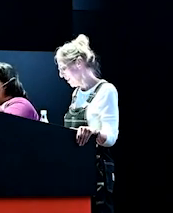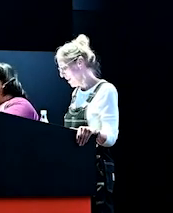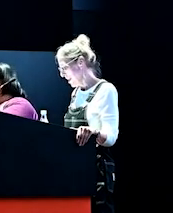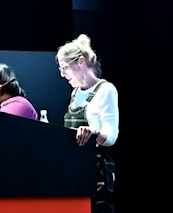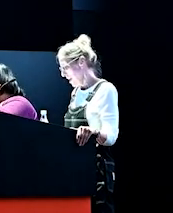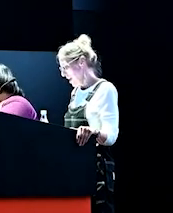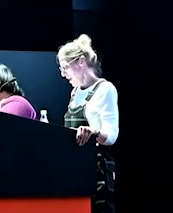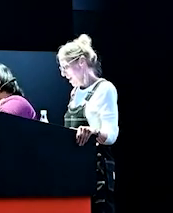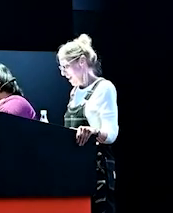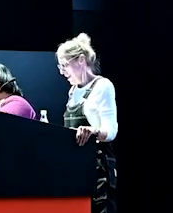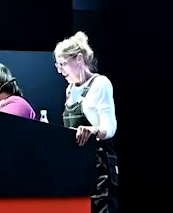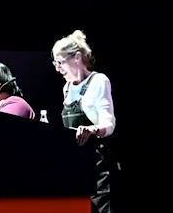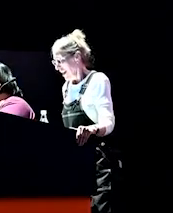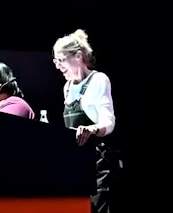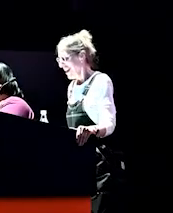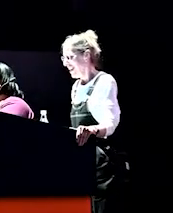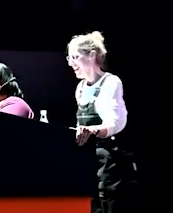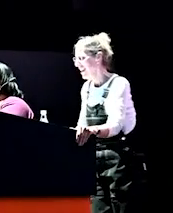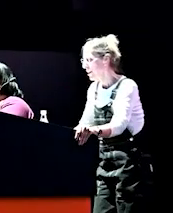SpongeBob.